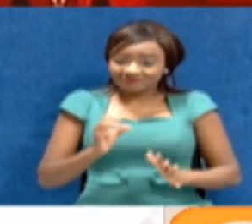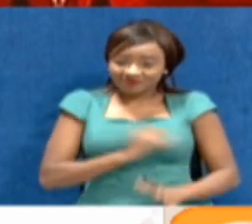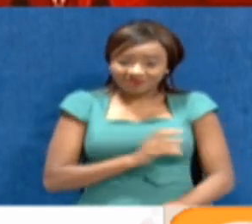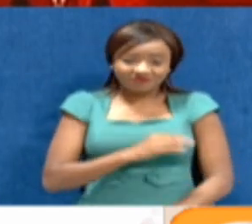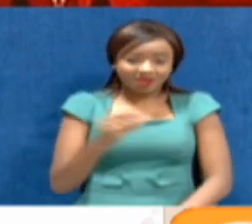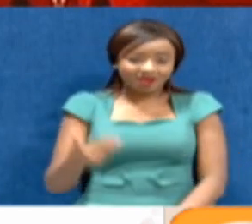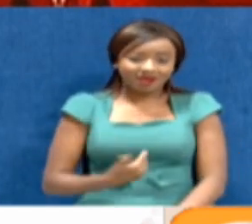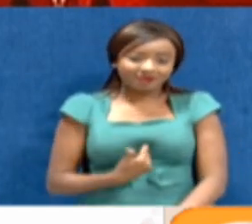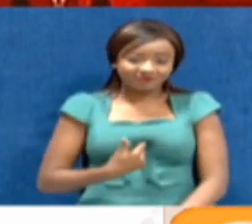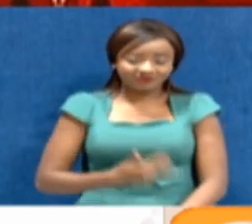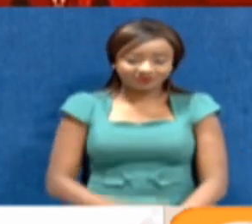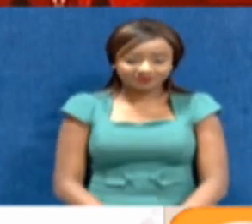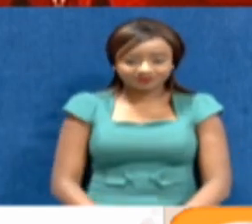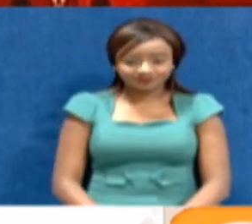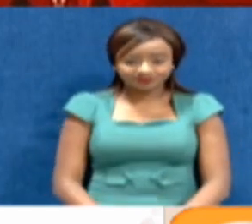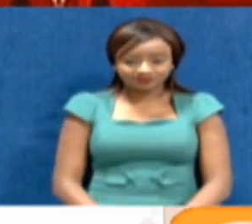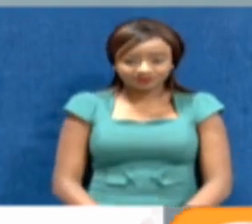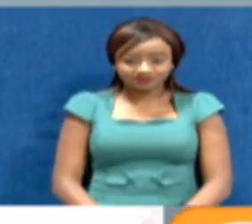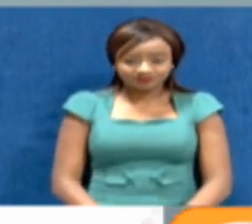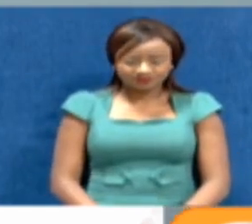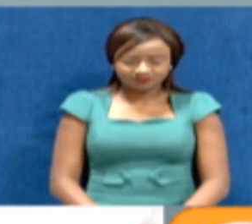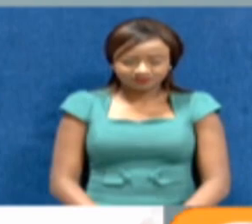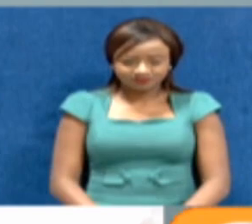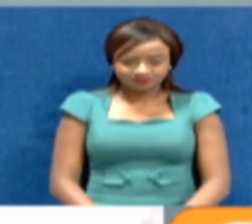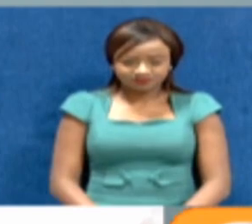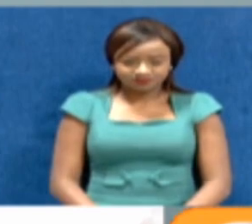the COVID-19 spike.